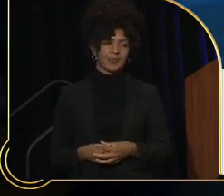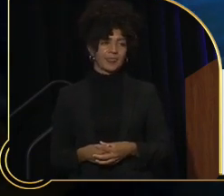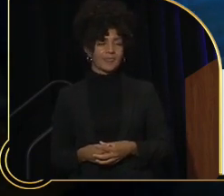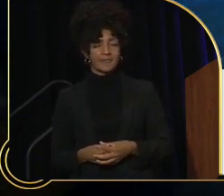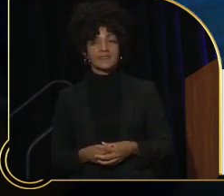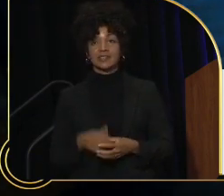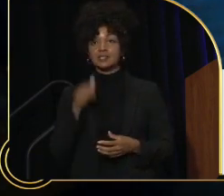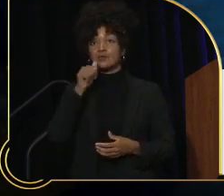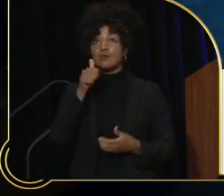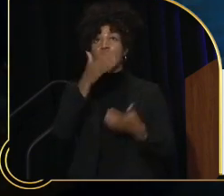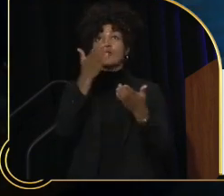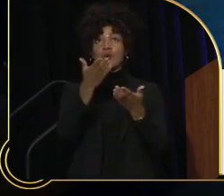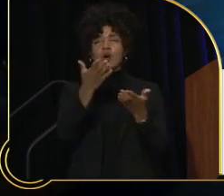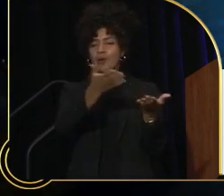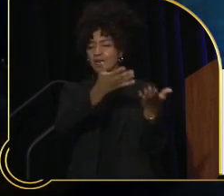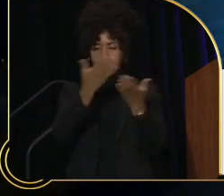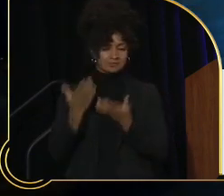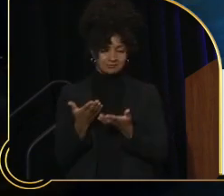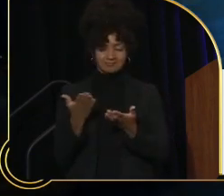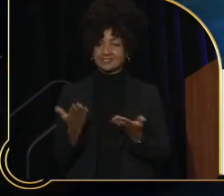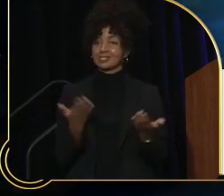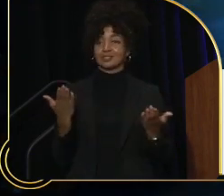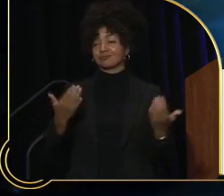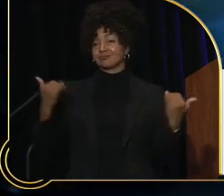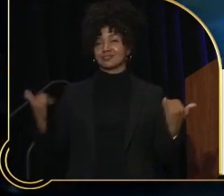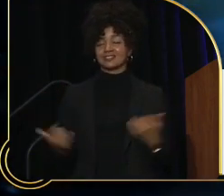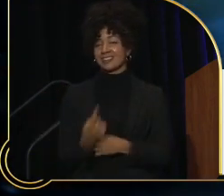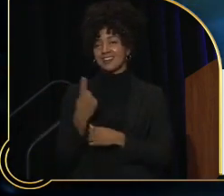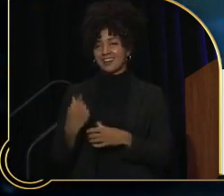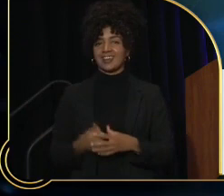Well, tomorrow's here today.